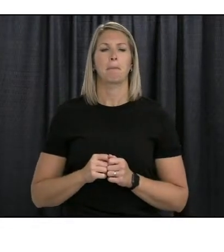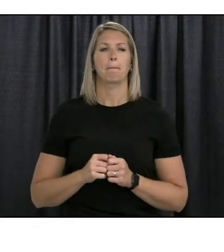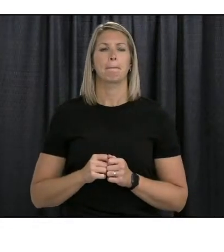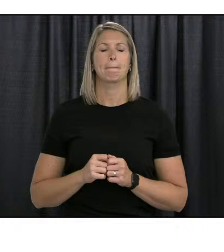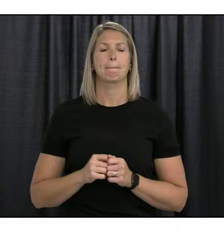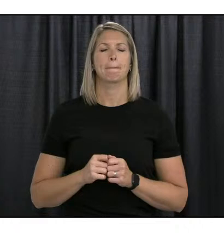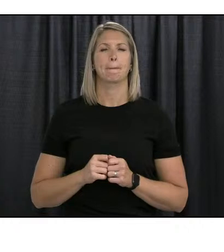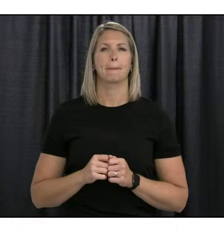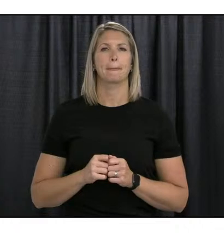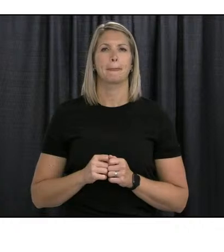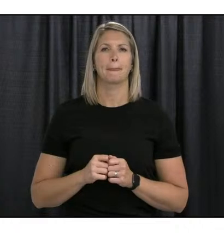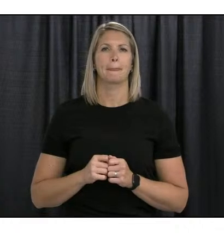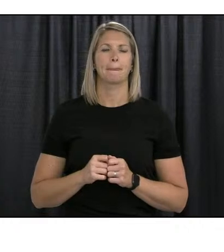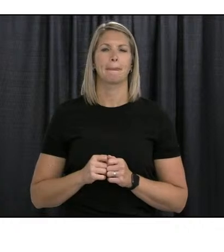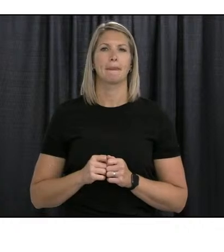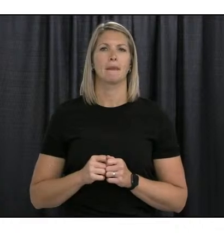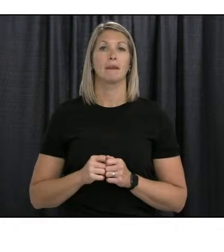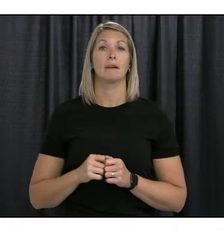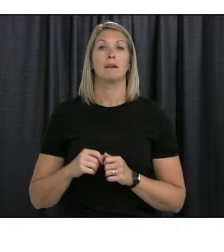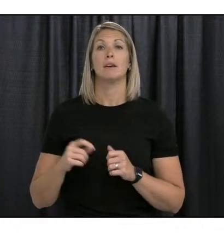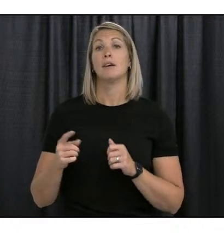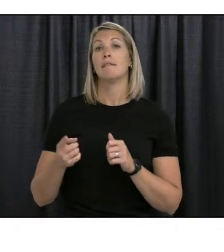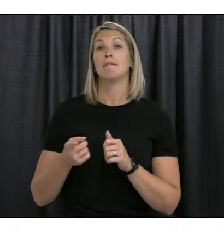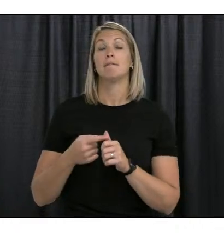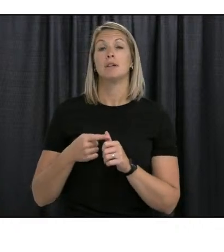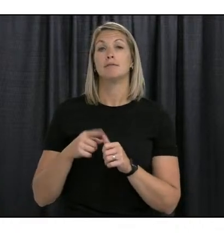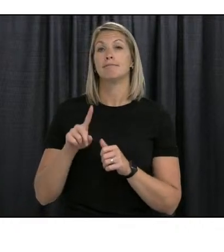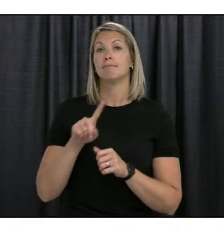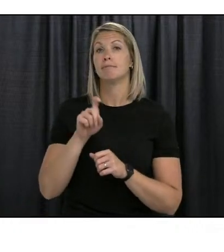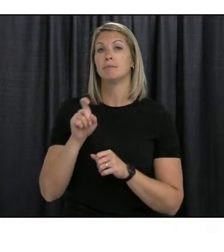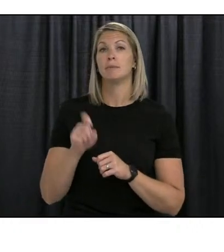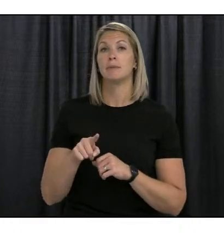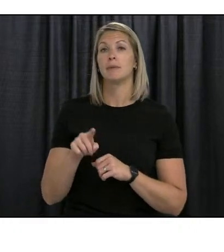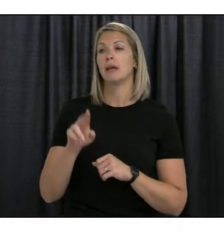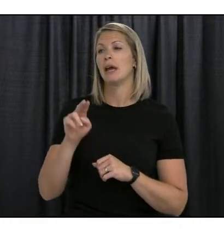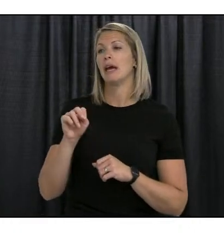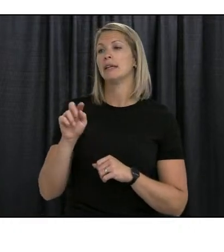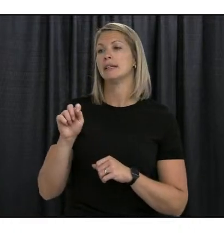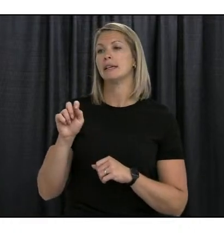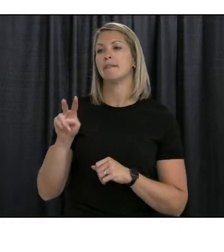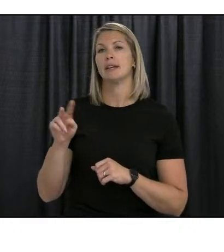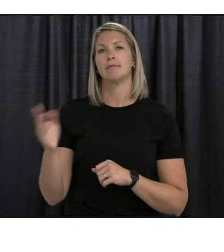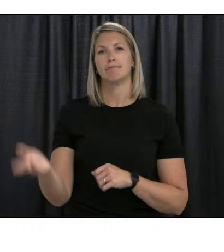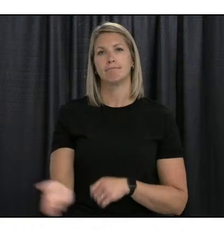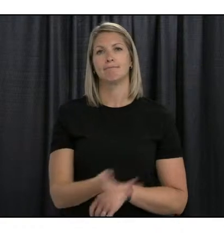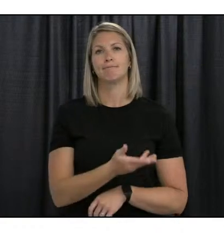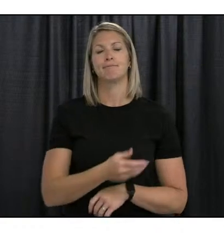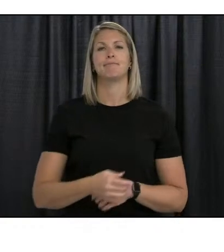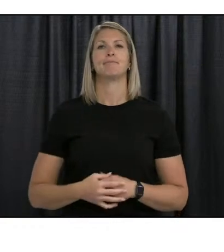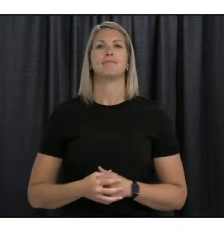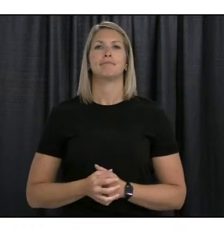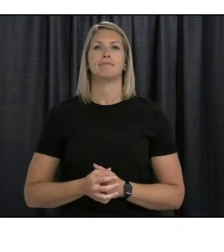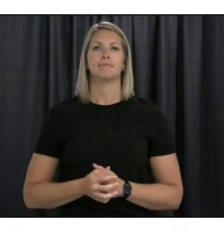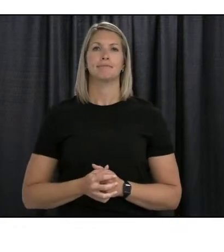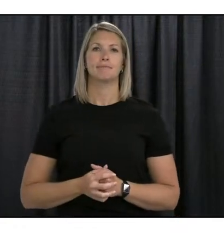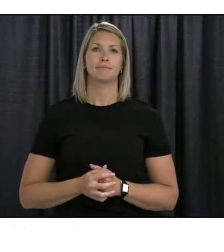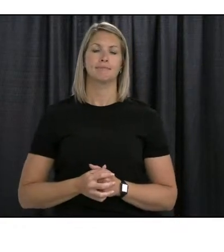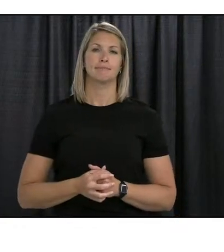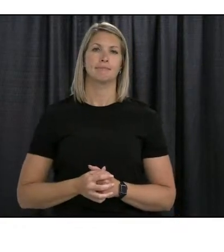the order they registered for today's call. Our first questions today are from Kellyanne Roberts of NTV News. Please go ahead.